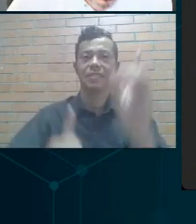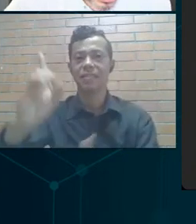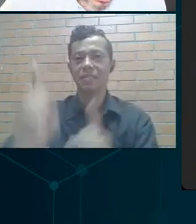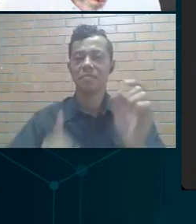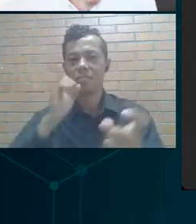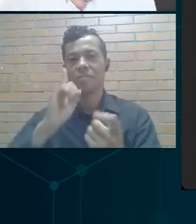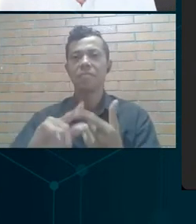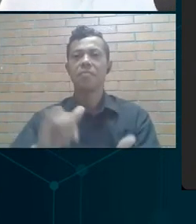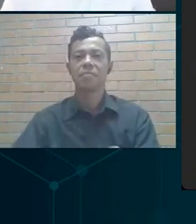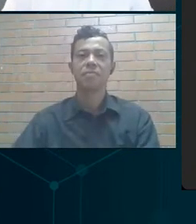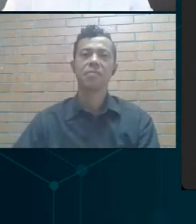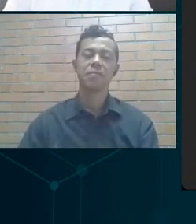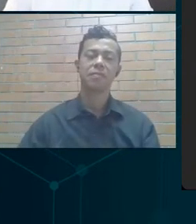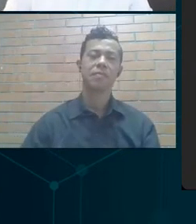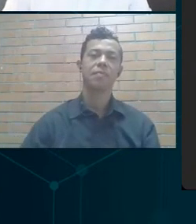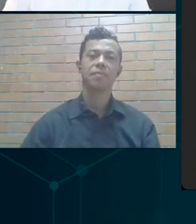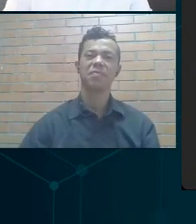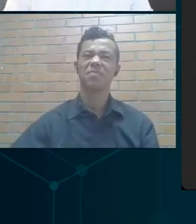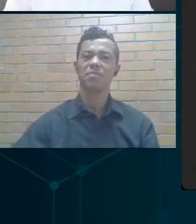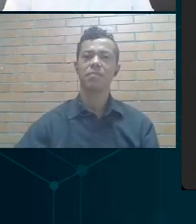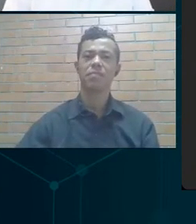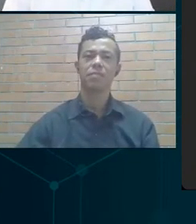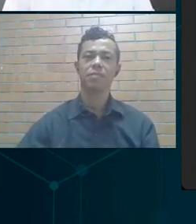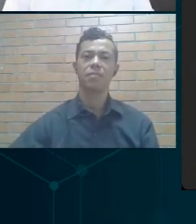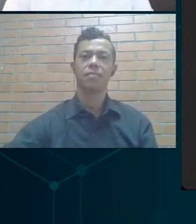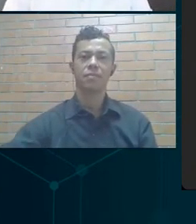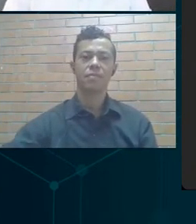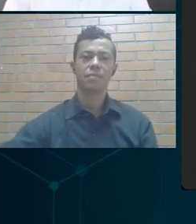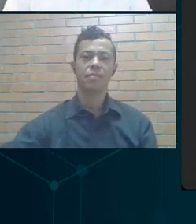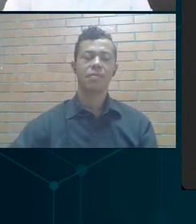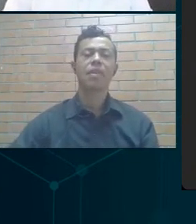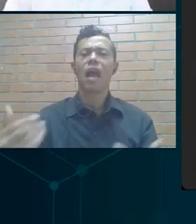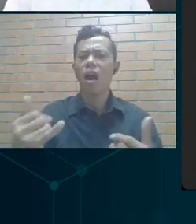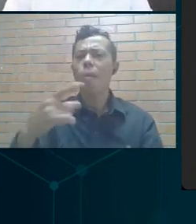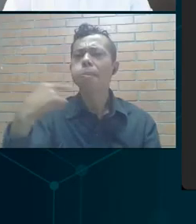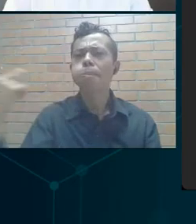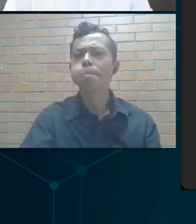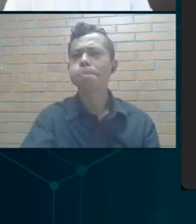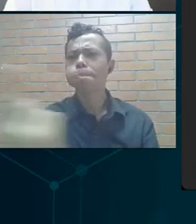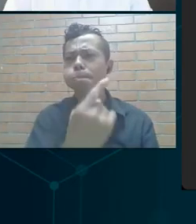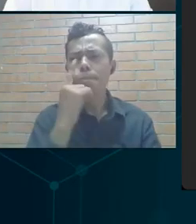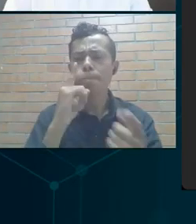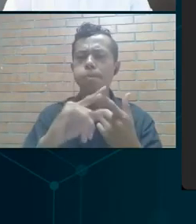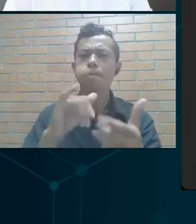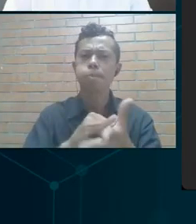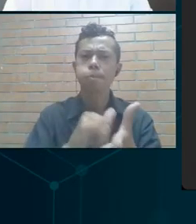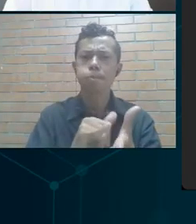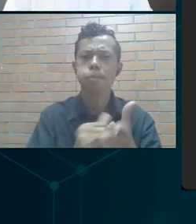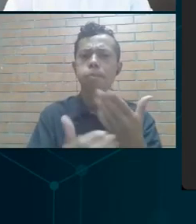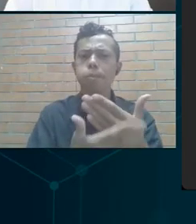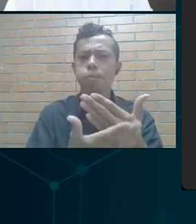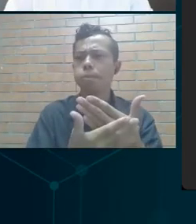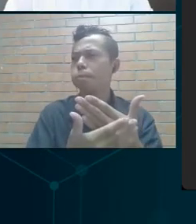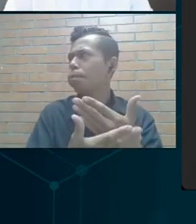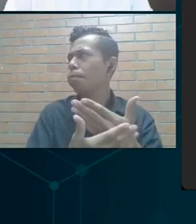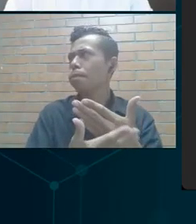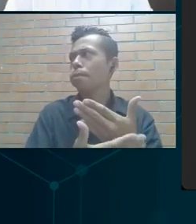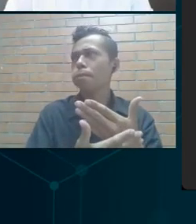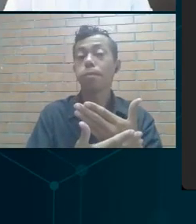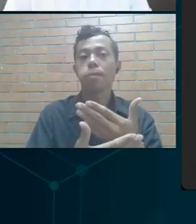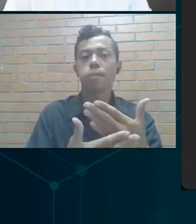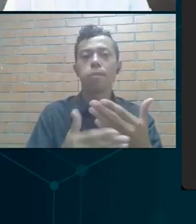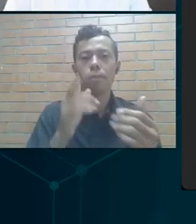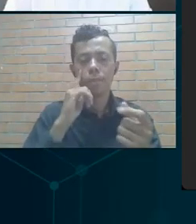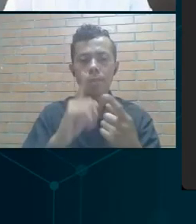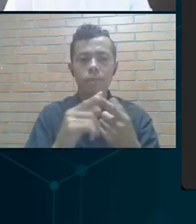Yeah, absolutely. One of the things that was going through my mind as you were describing this is precisely StreamYard, right? Because there's been an evolution, and